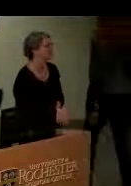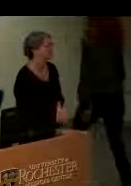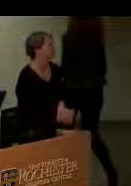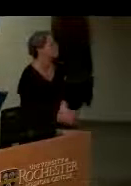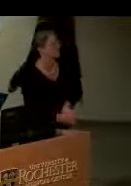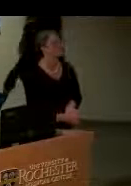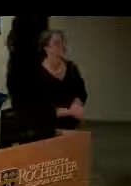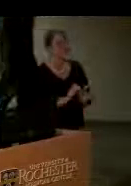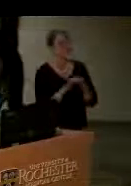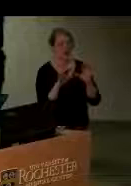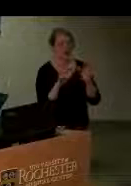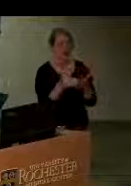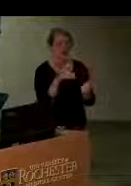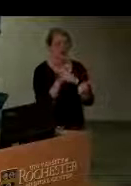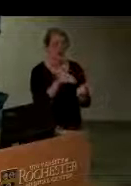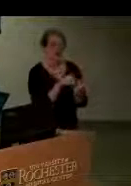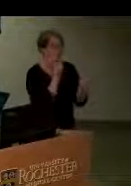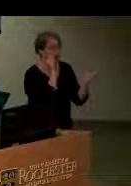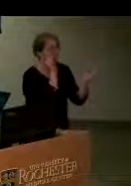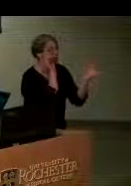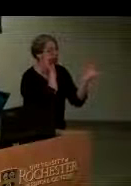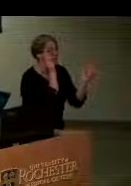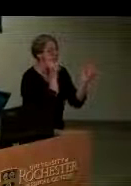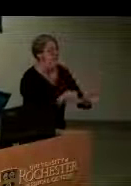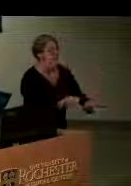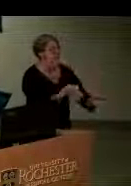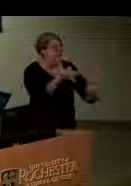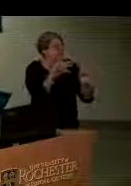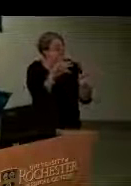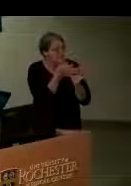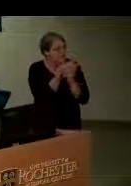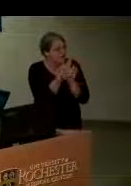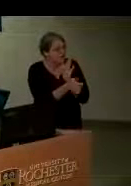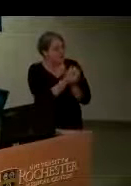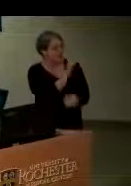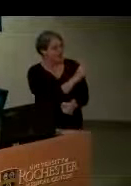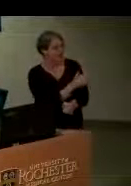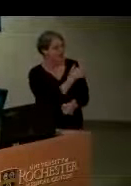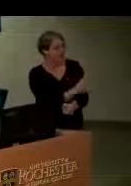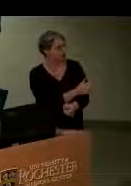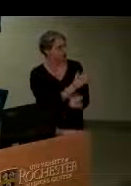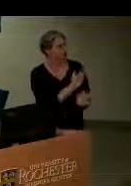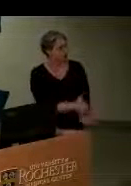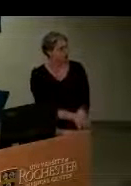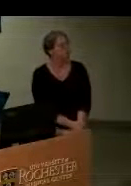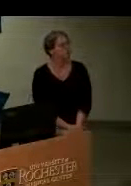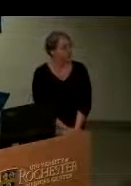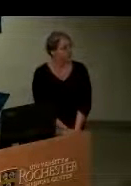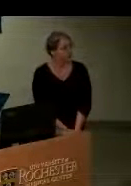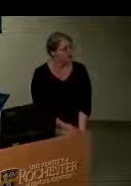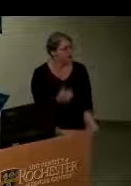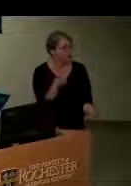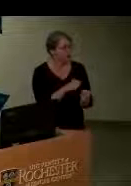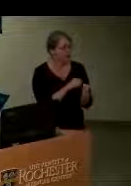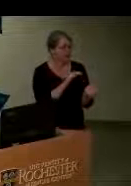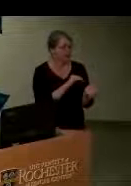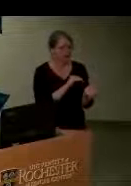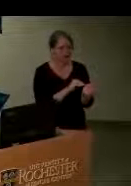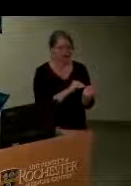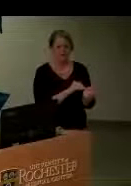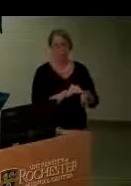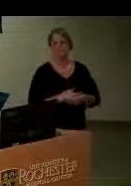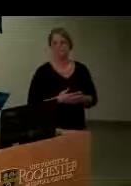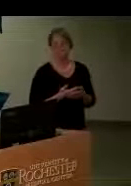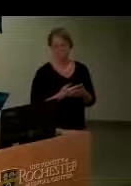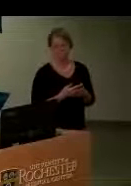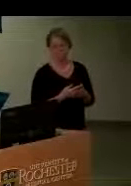Those group of doctors were unbelievable master clinicians. So I remember a doctor named Reese Alsop,